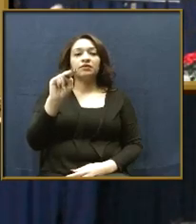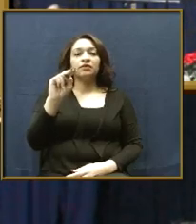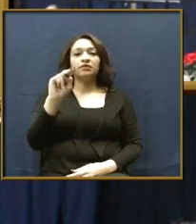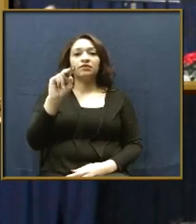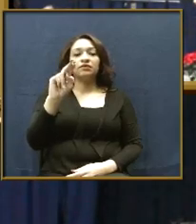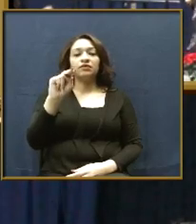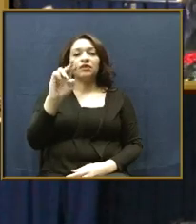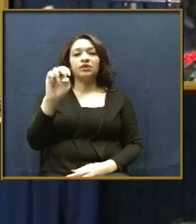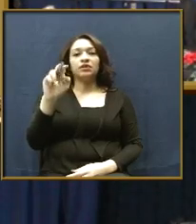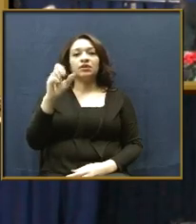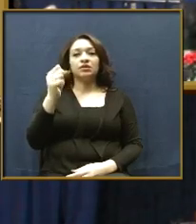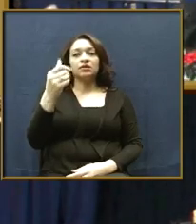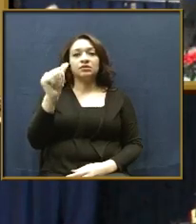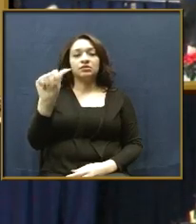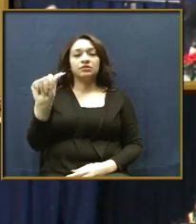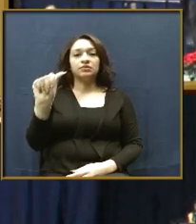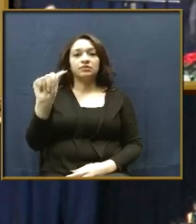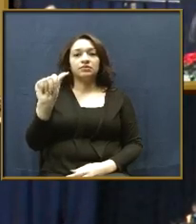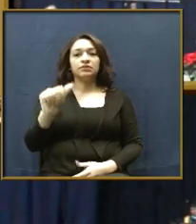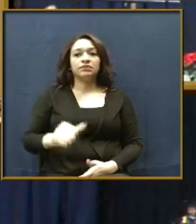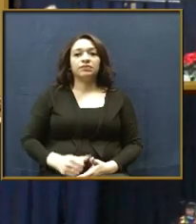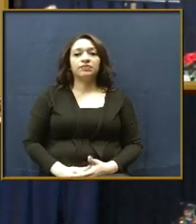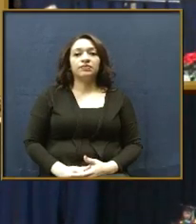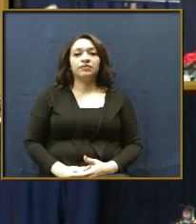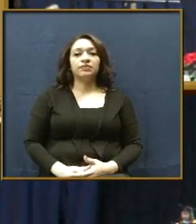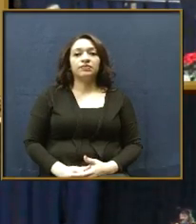Amy Lynn Bohensky.